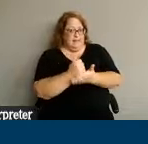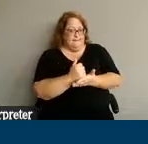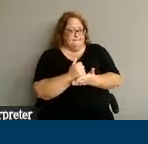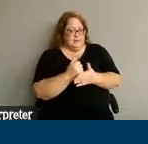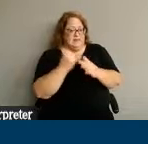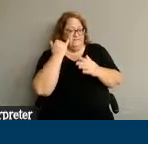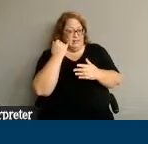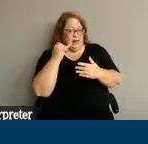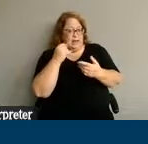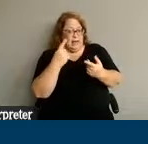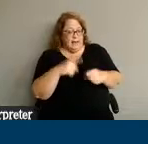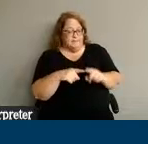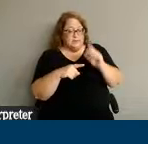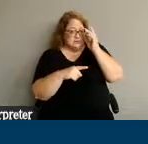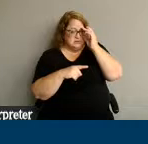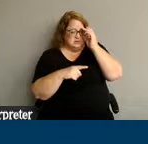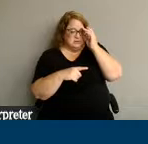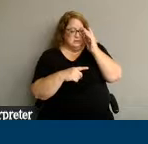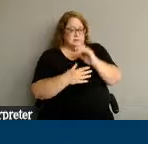where in the